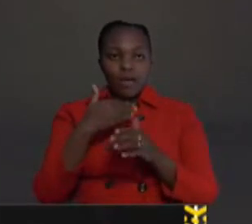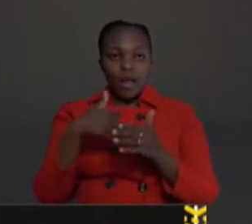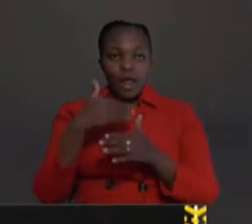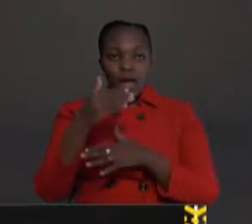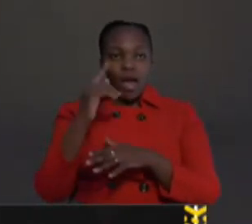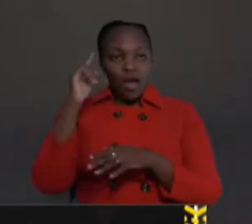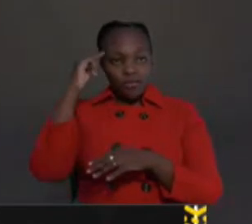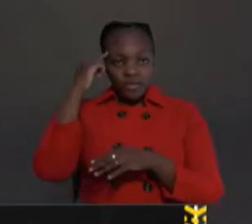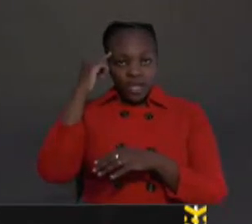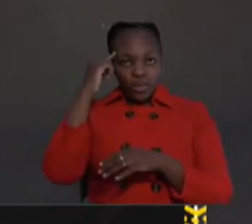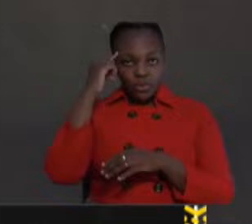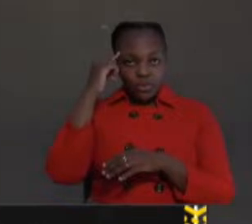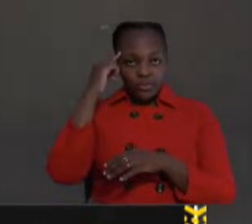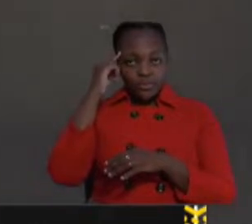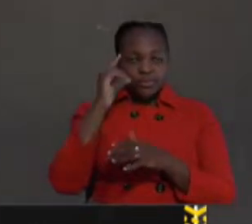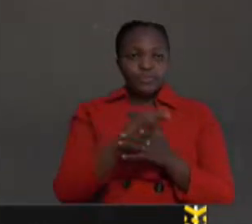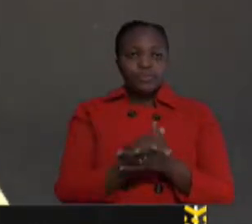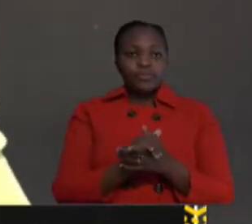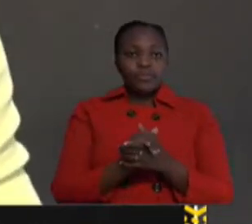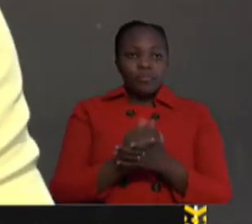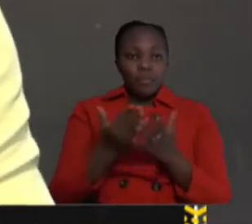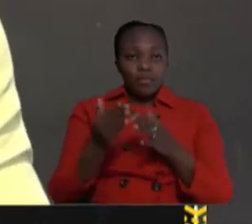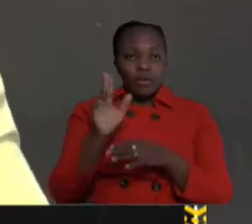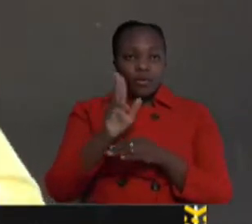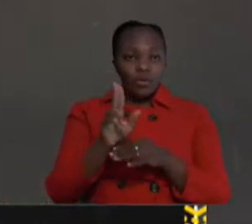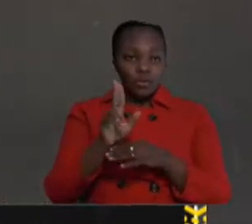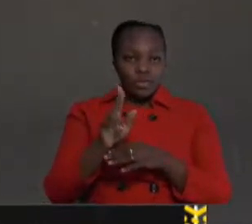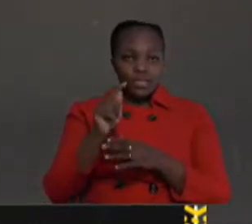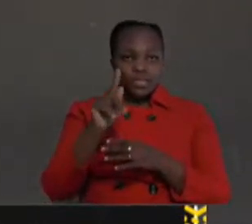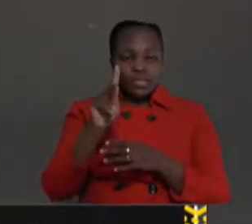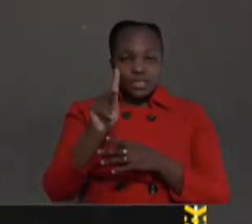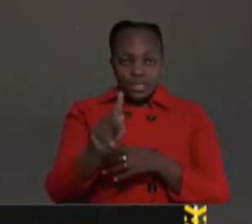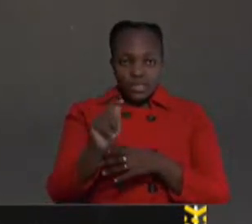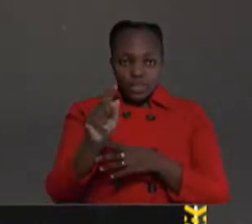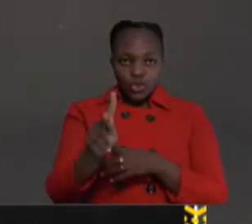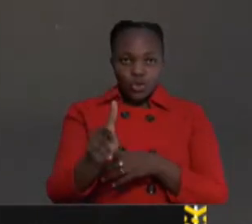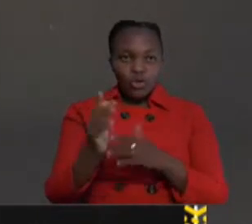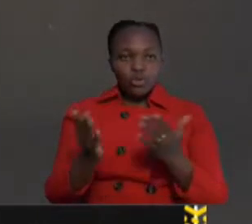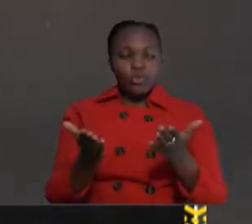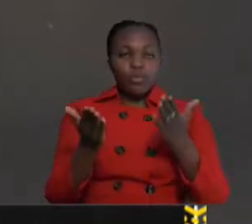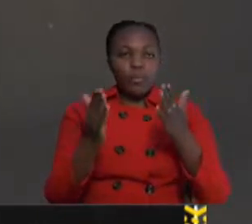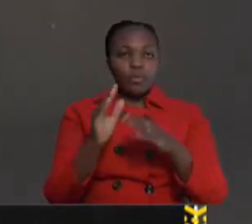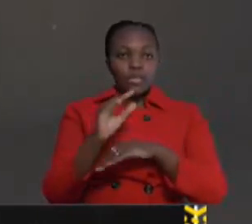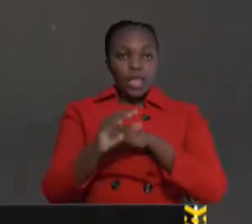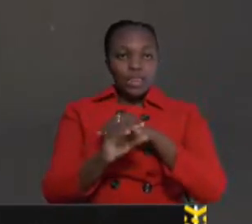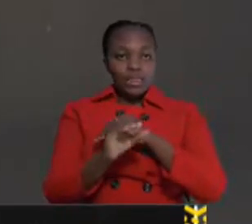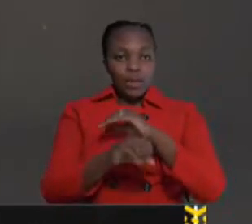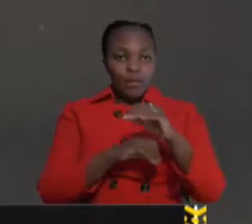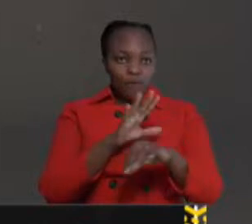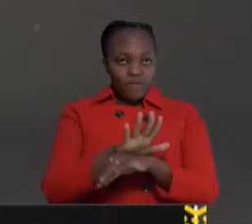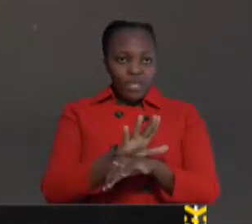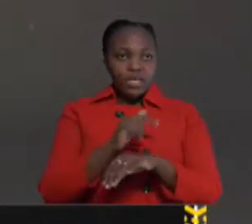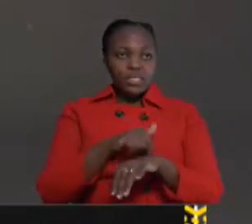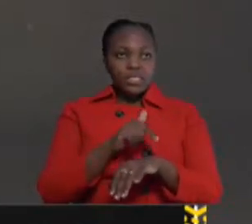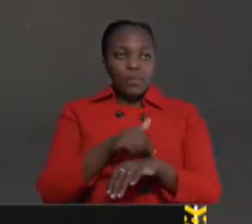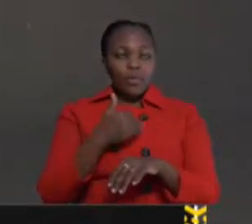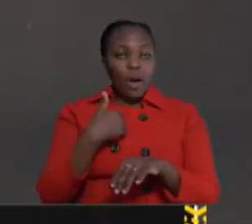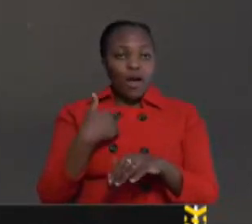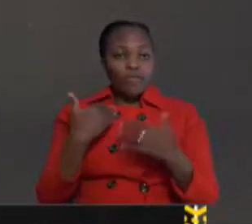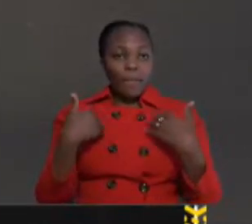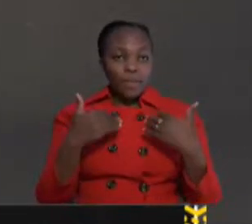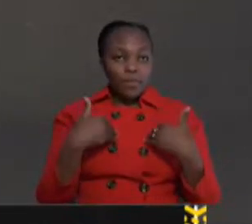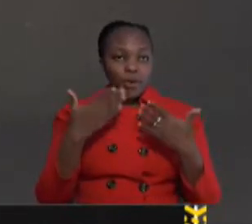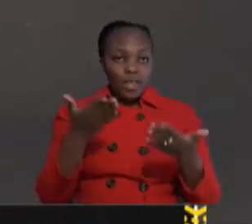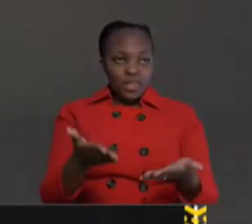let's create TikTok content to promote the movie. When you already had, people on set and a full real